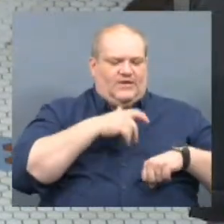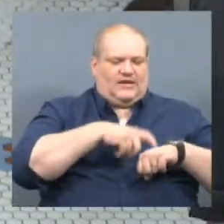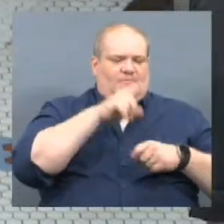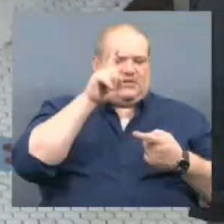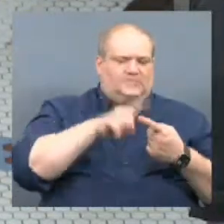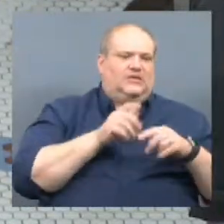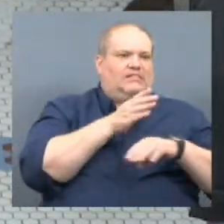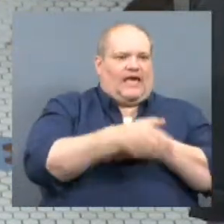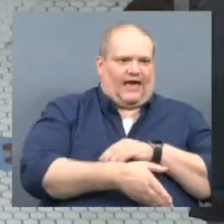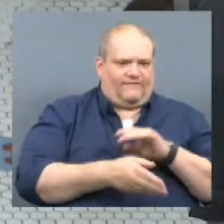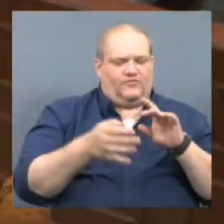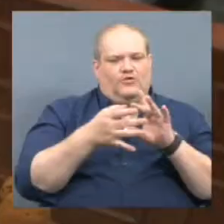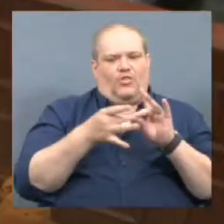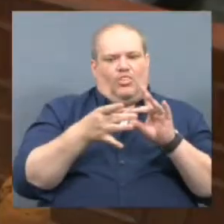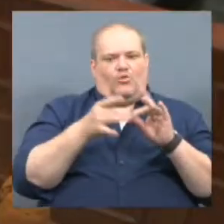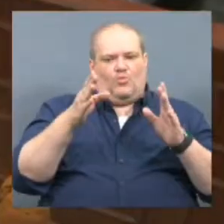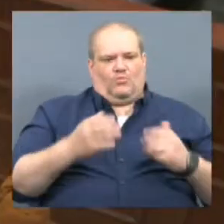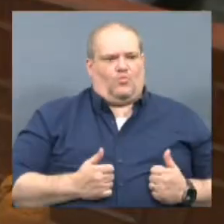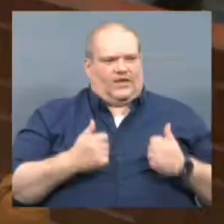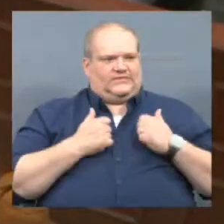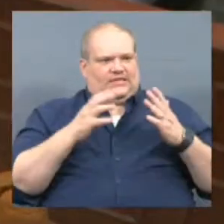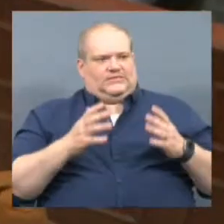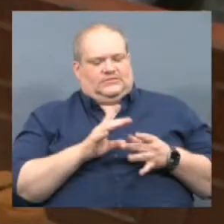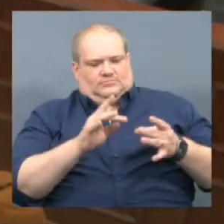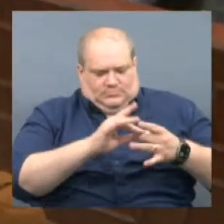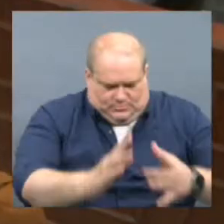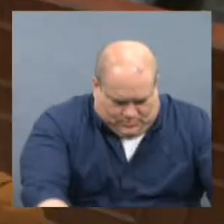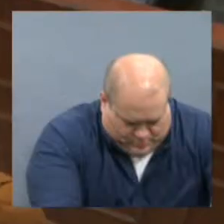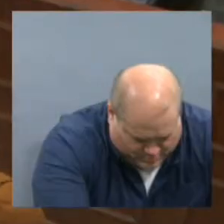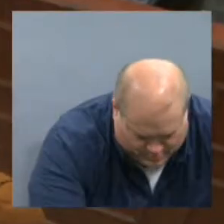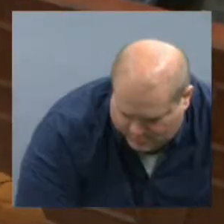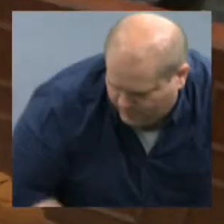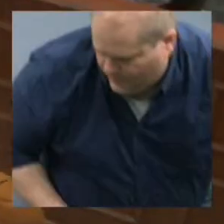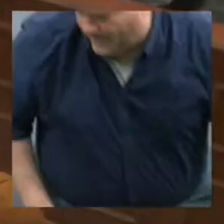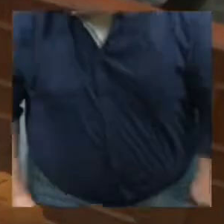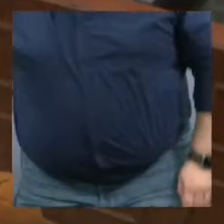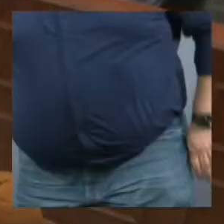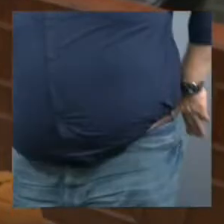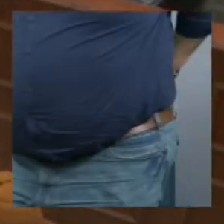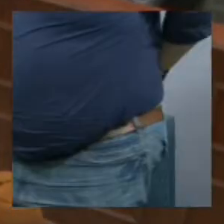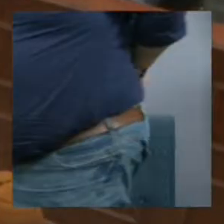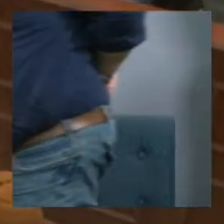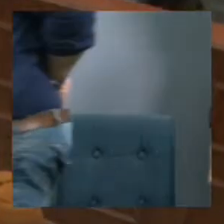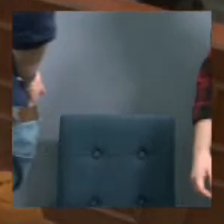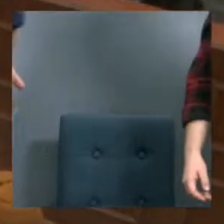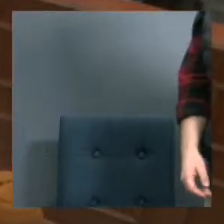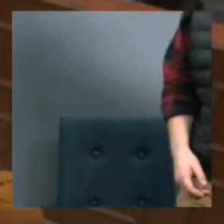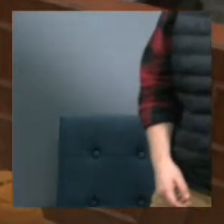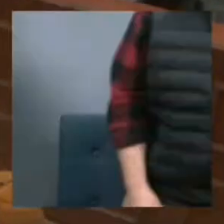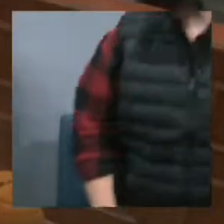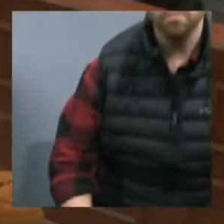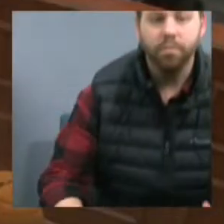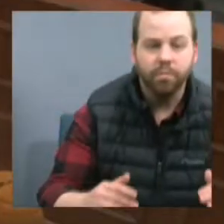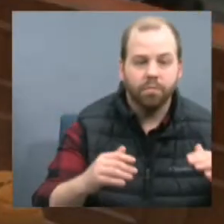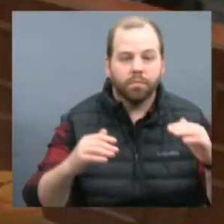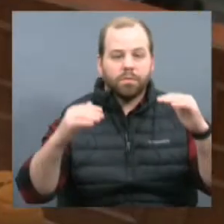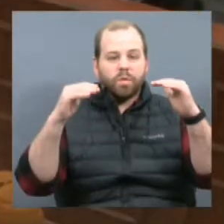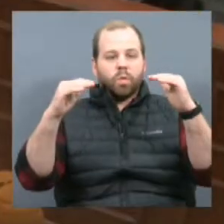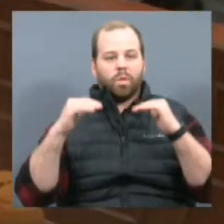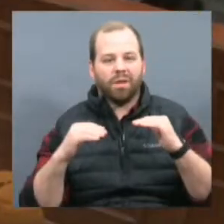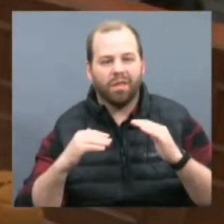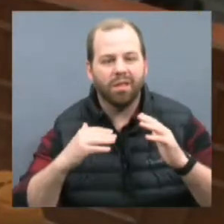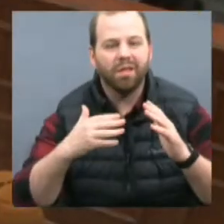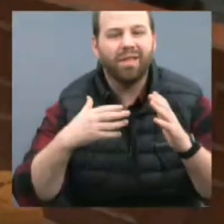after the residents. Thank you, Ms. Williams. Thank you. All right. So moving right along to the opposition cards, I'm going